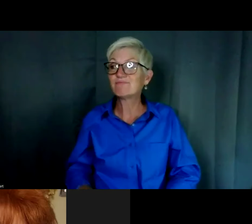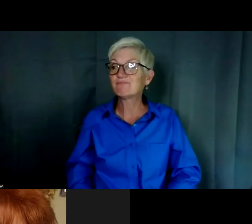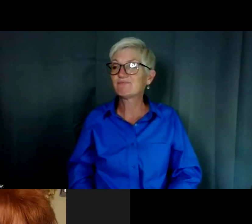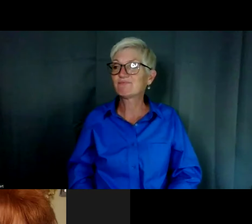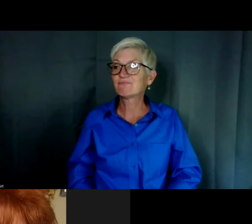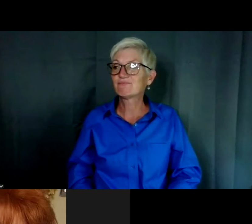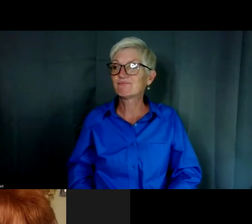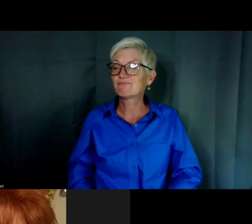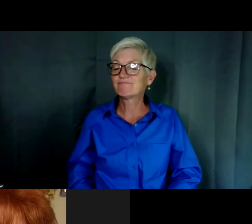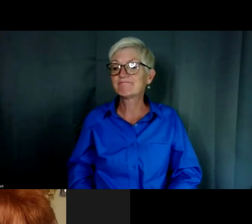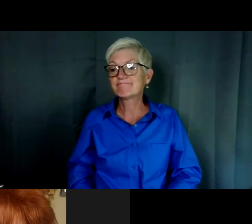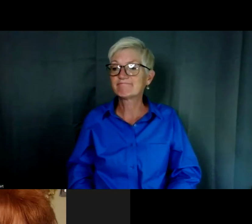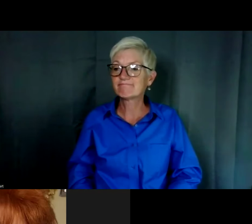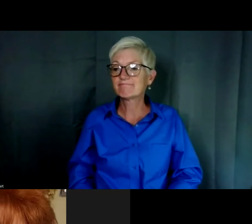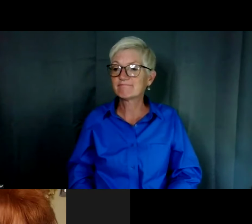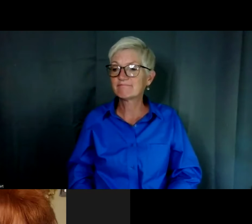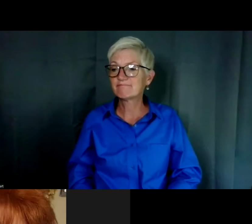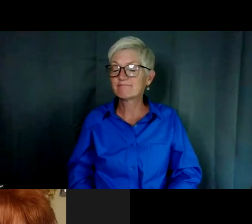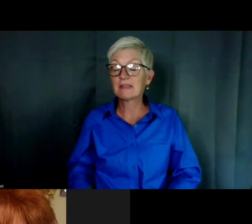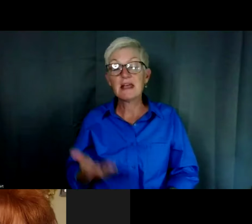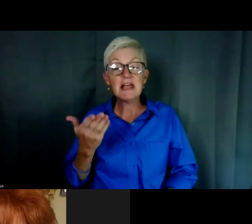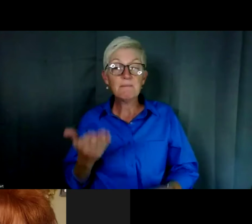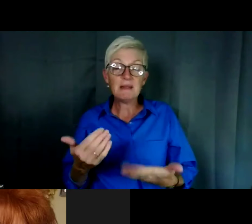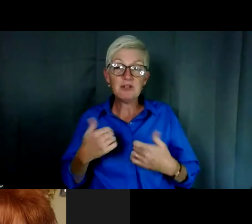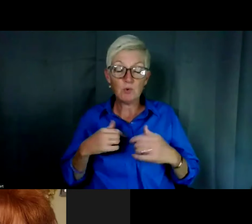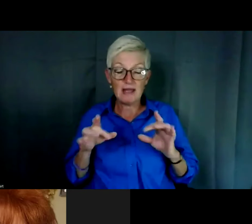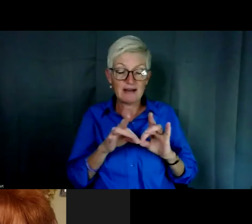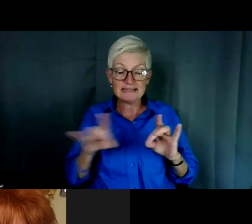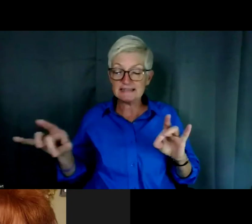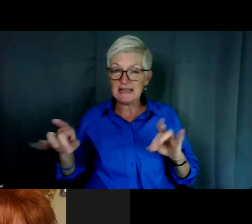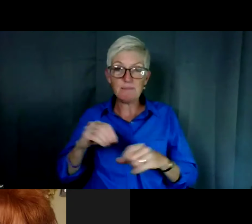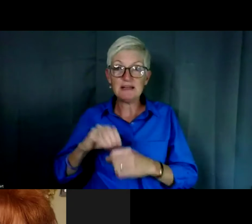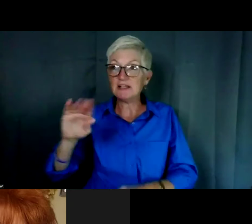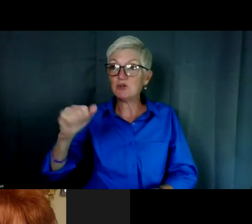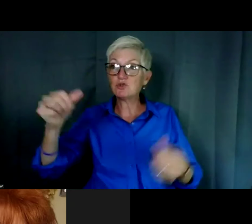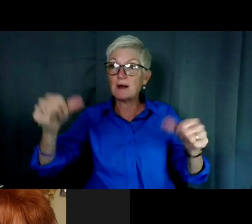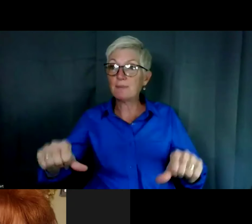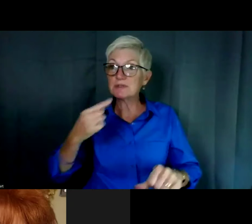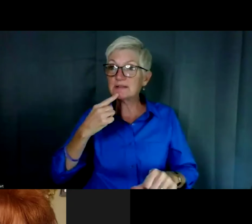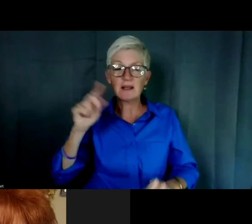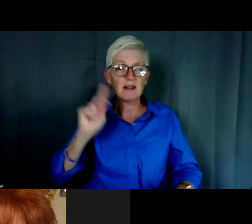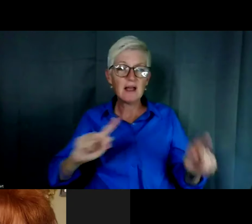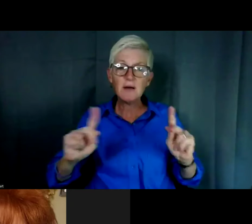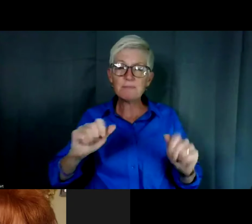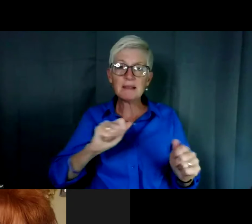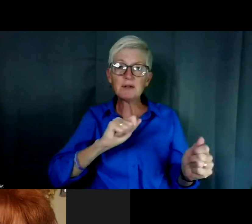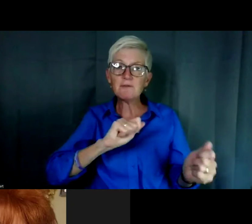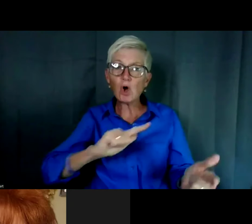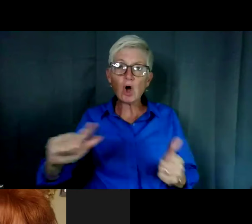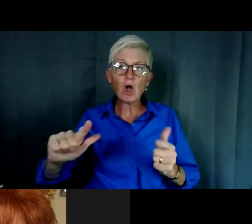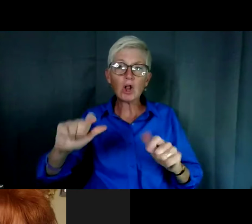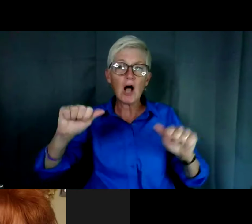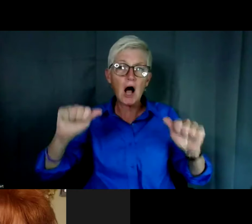People, you know, you could have a statement in the job posting that just says, you know, people of all abilities encouraged to